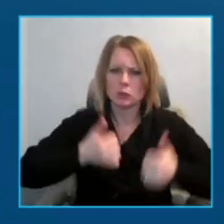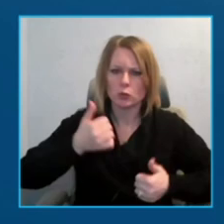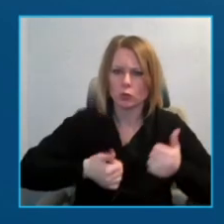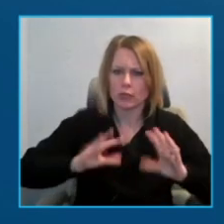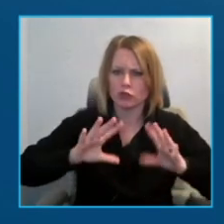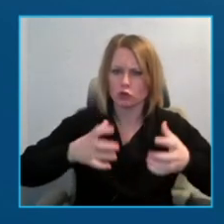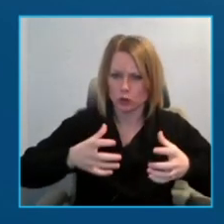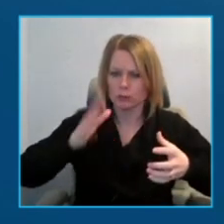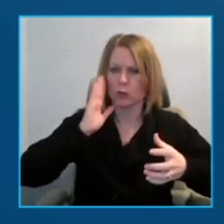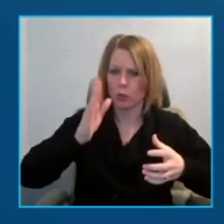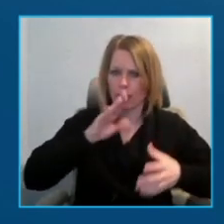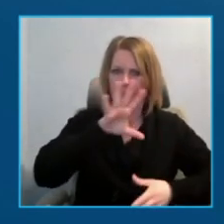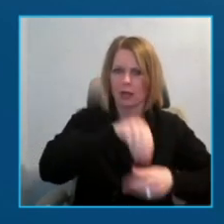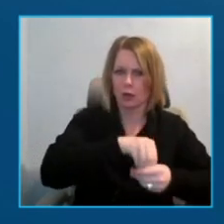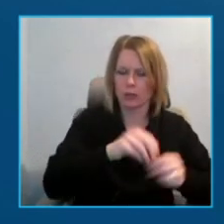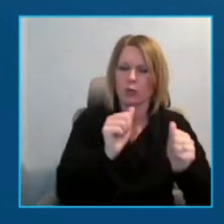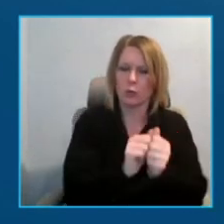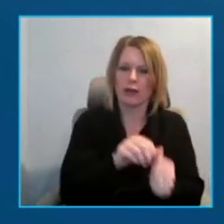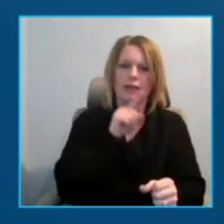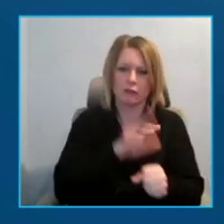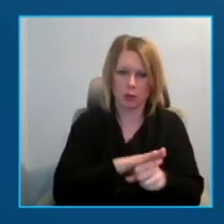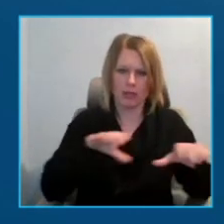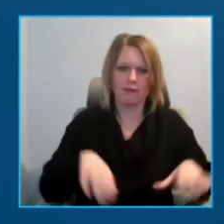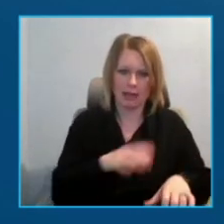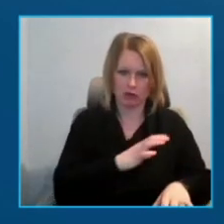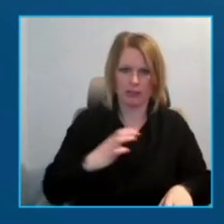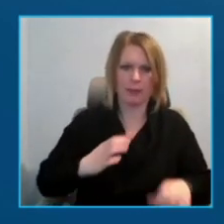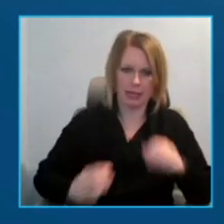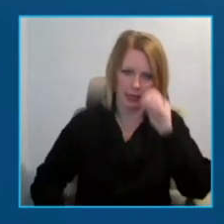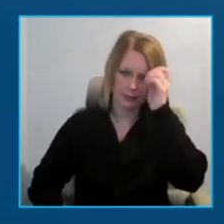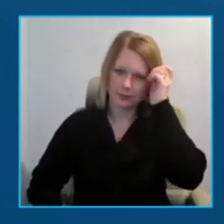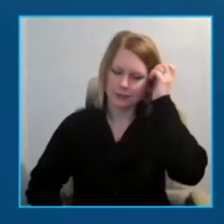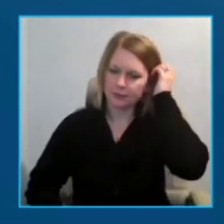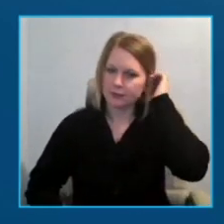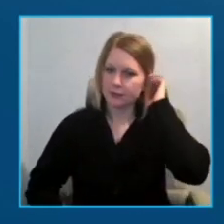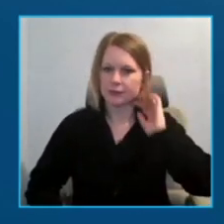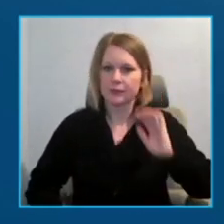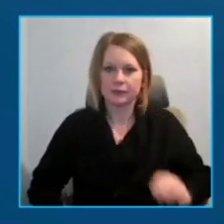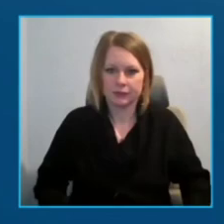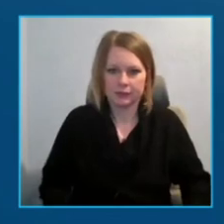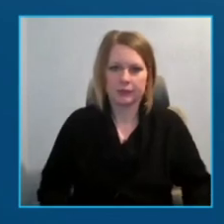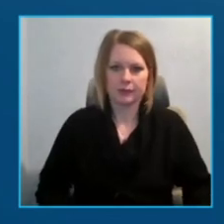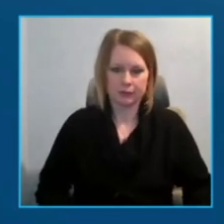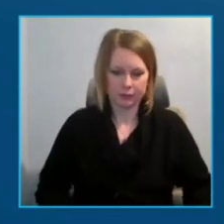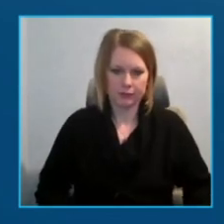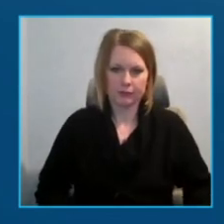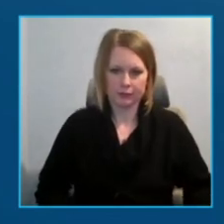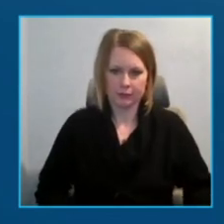be part of the Affirmative Action Committee and will have members on the committee?